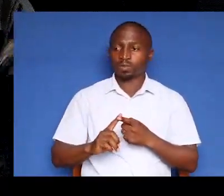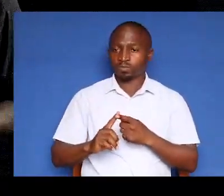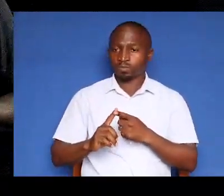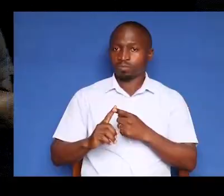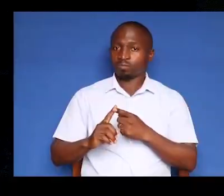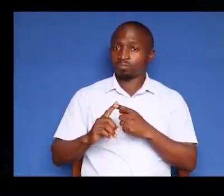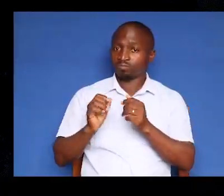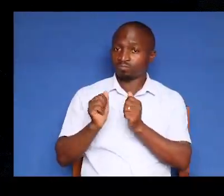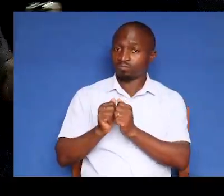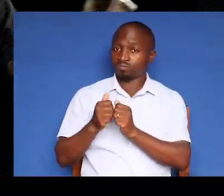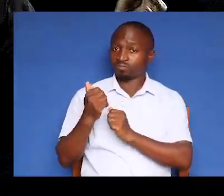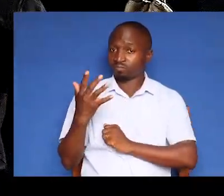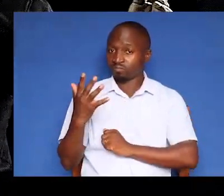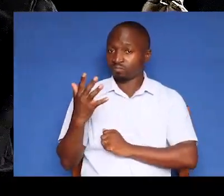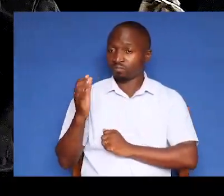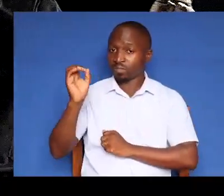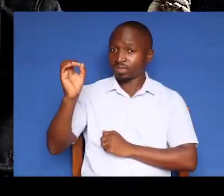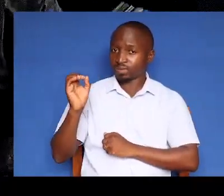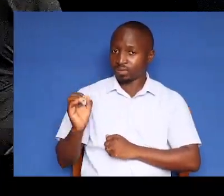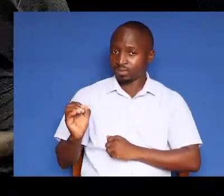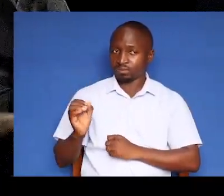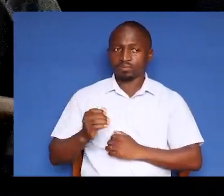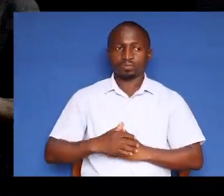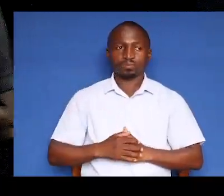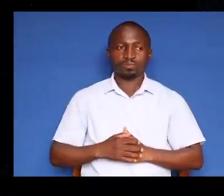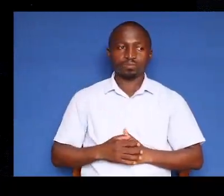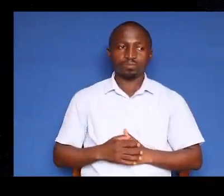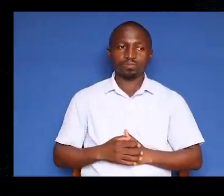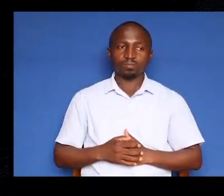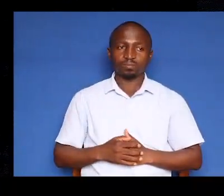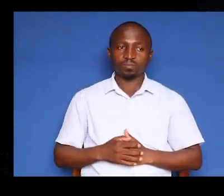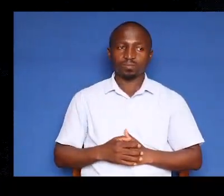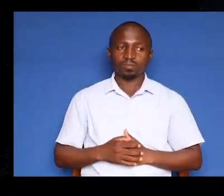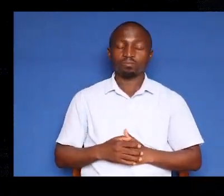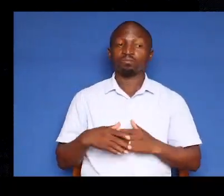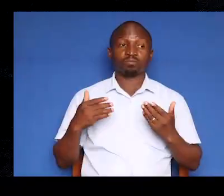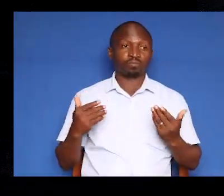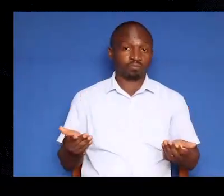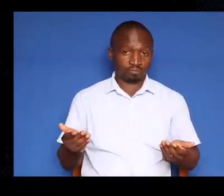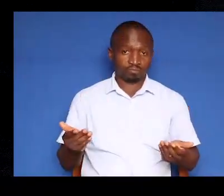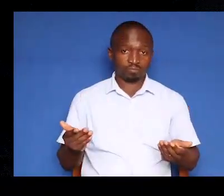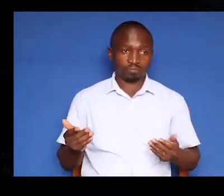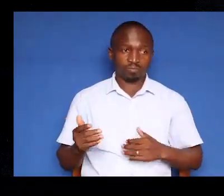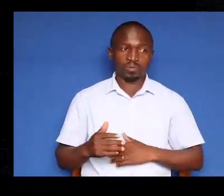15,000, 15%. So